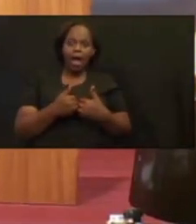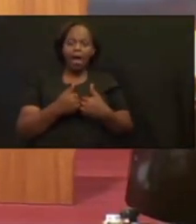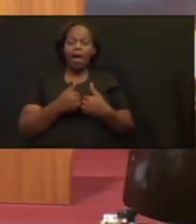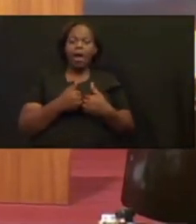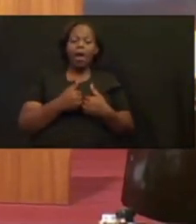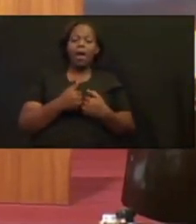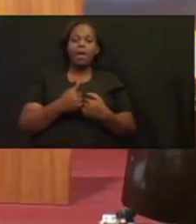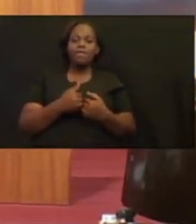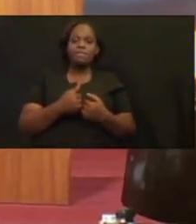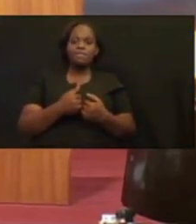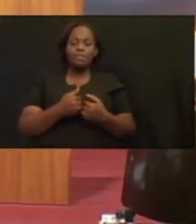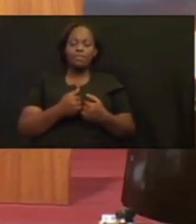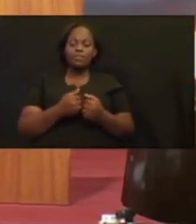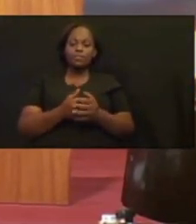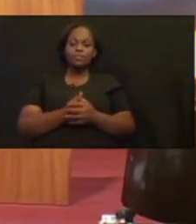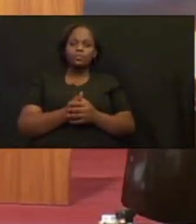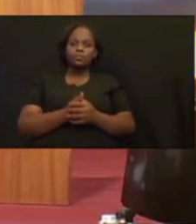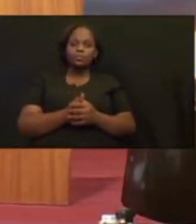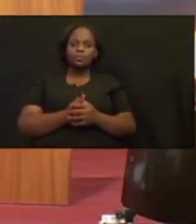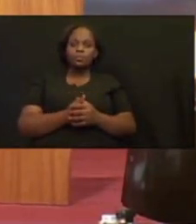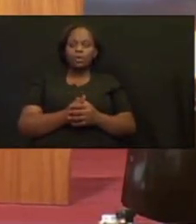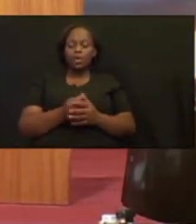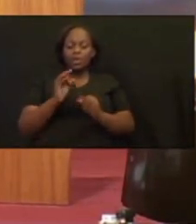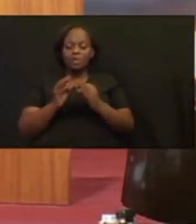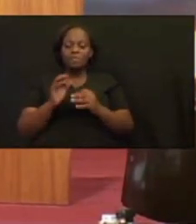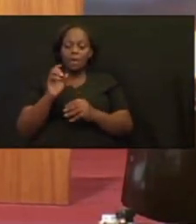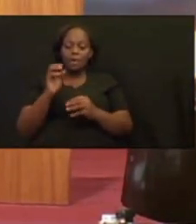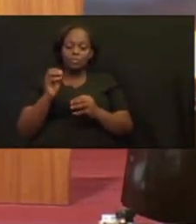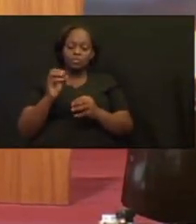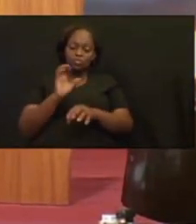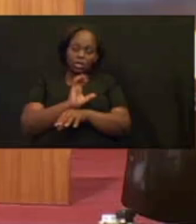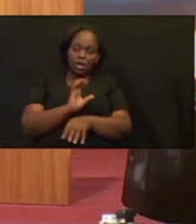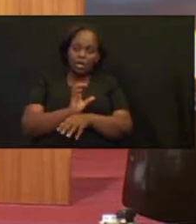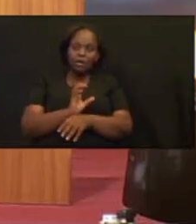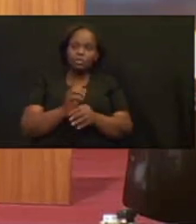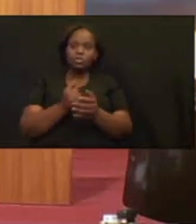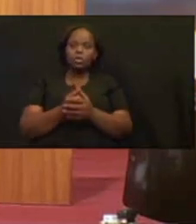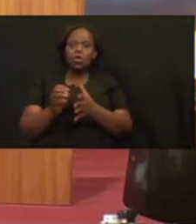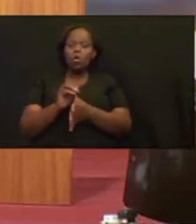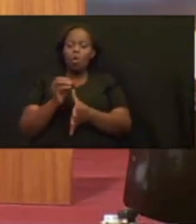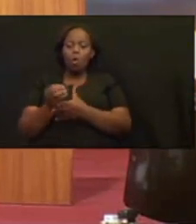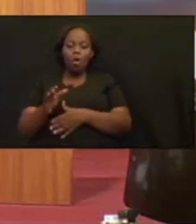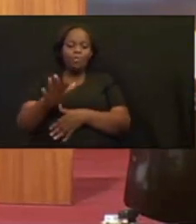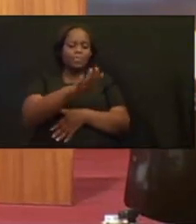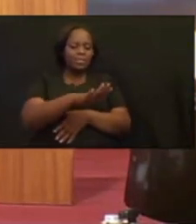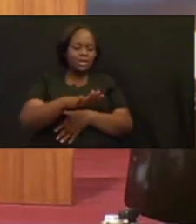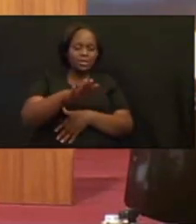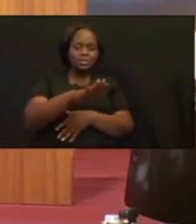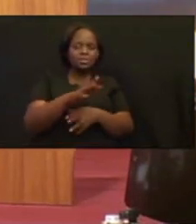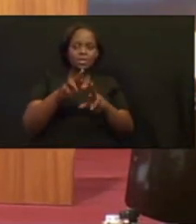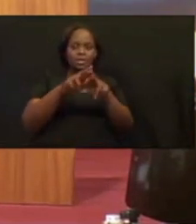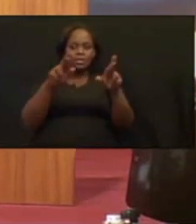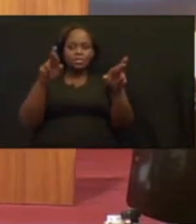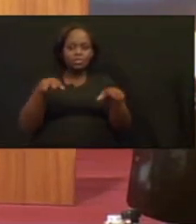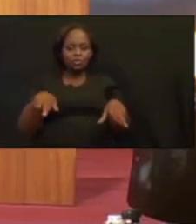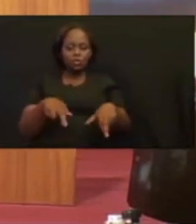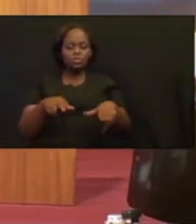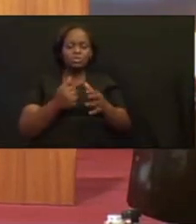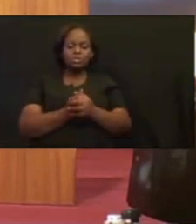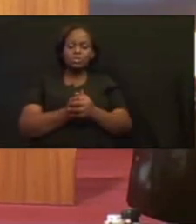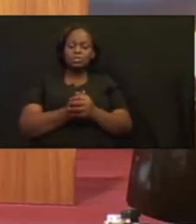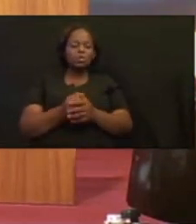grace in our lives, our churches, our regions, our territories, the nation. There